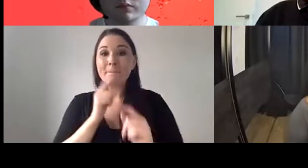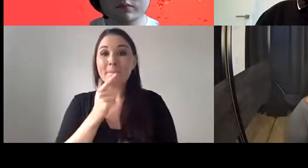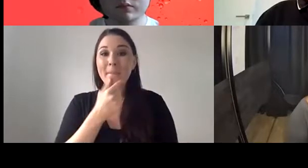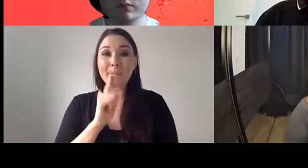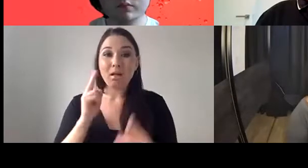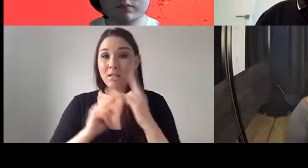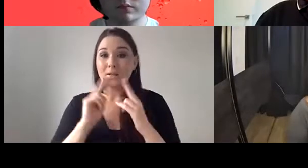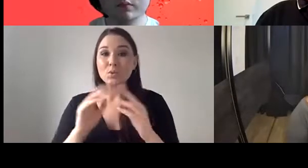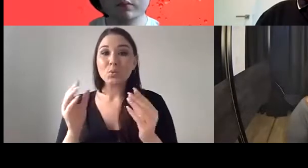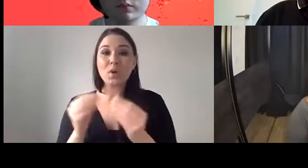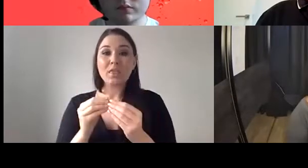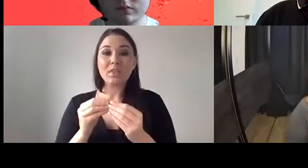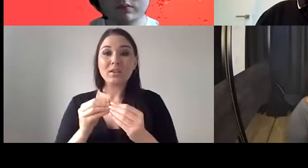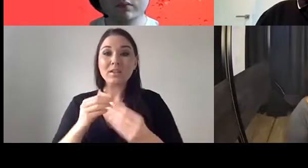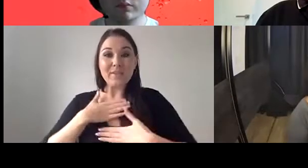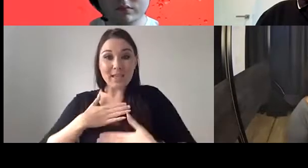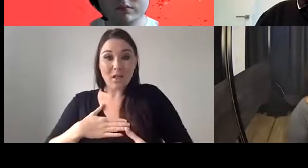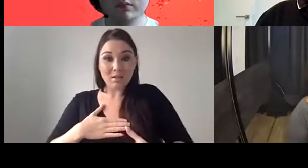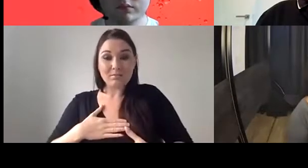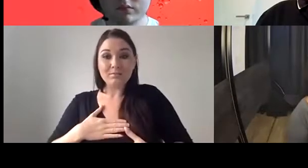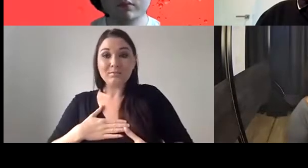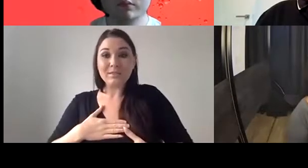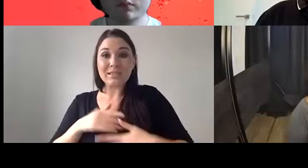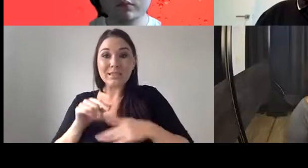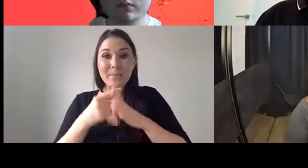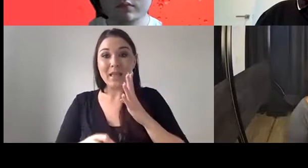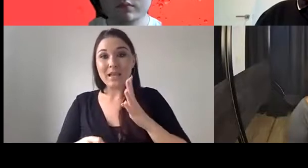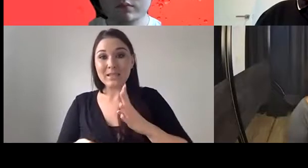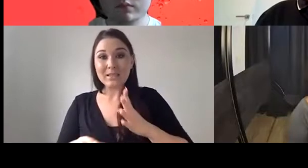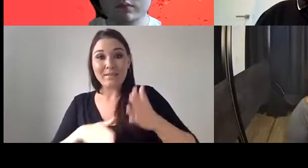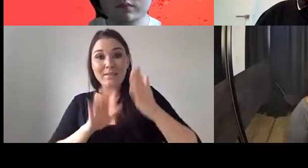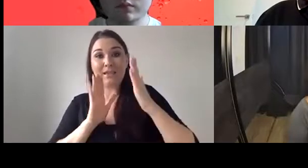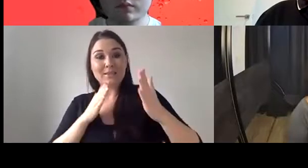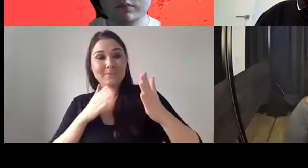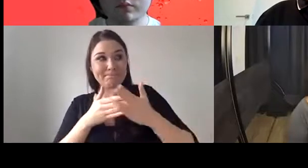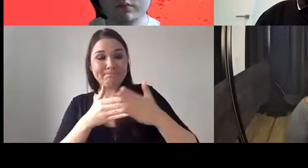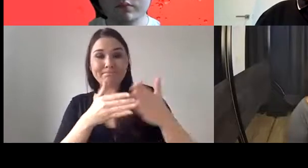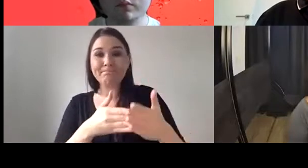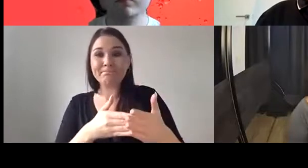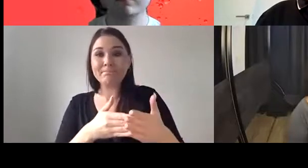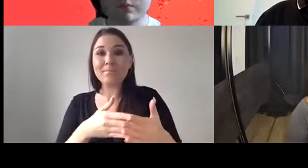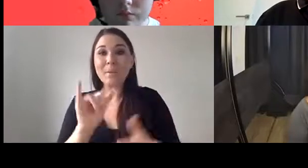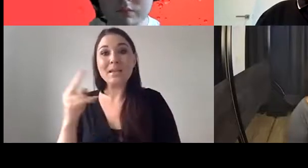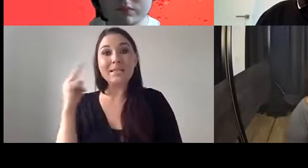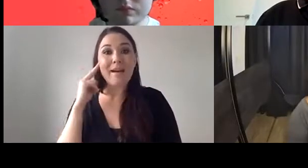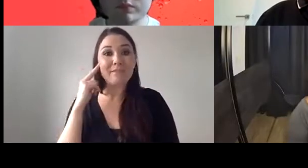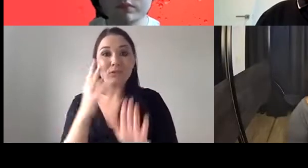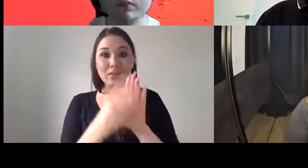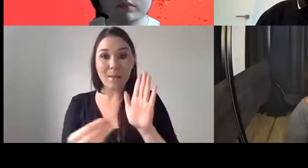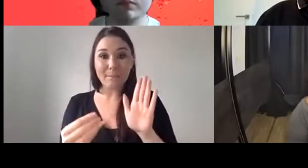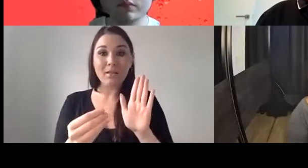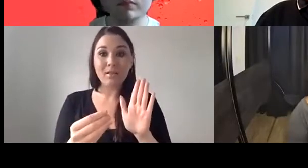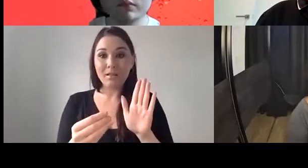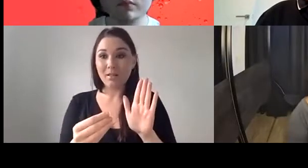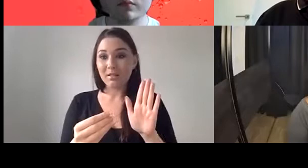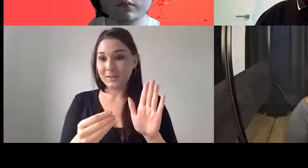face, but the idea of being deaf per se is not something that is going to